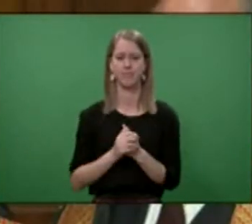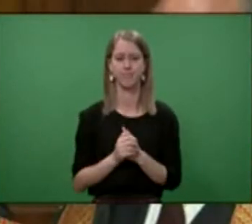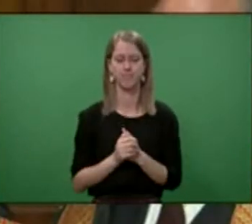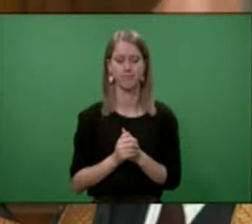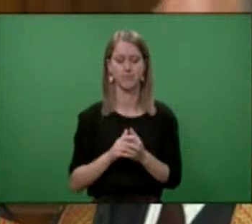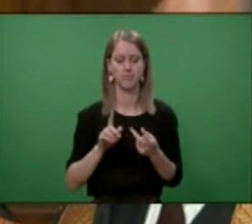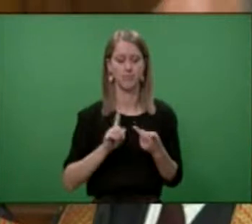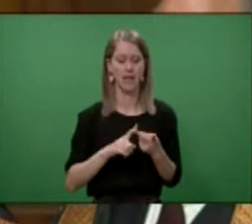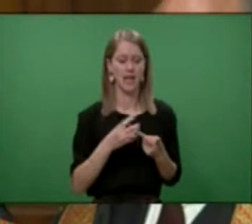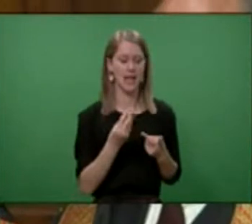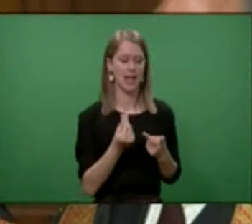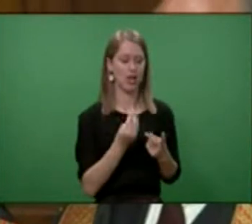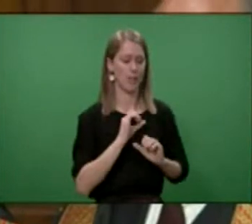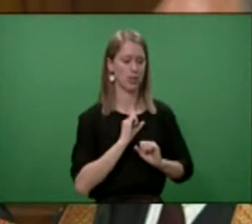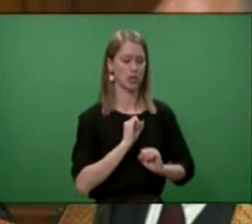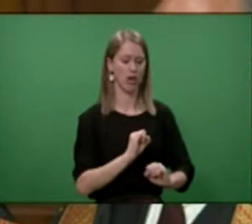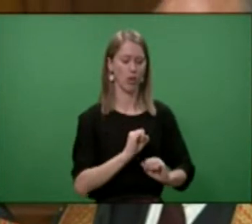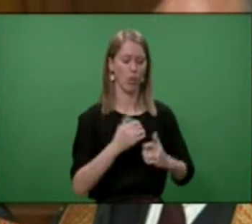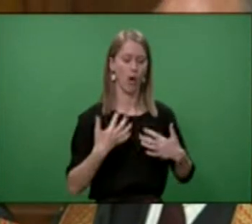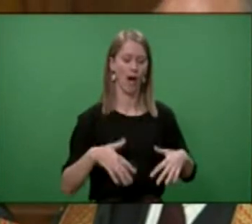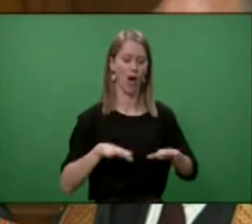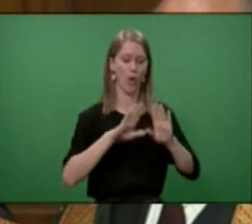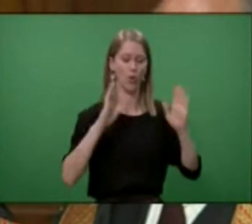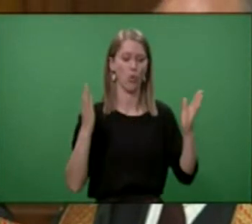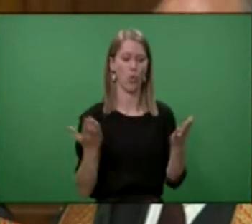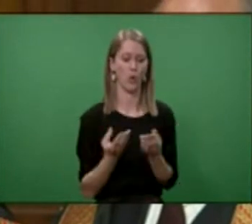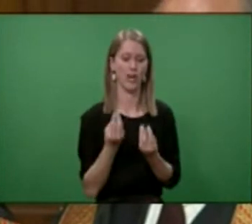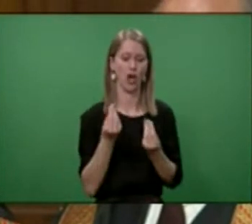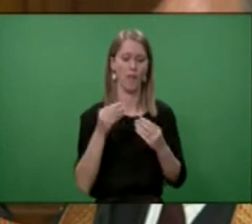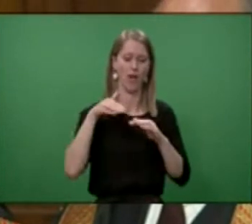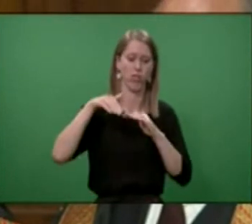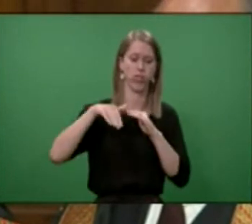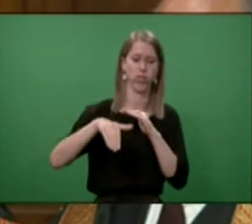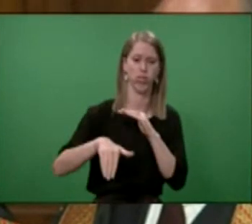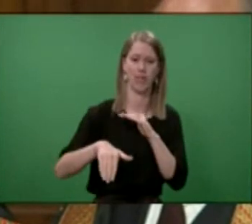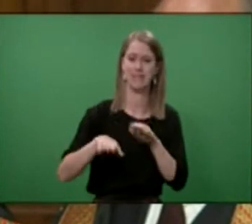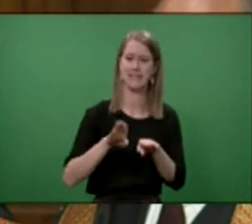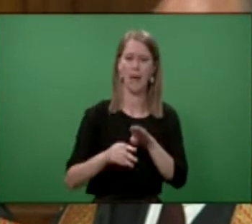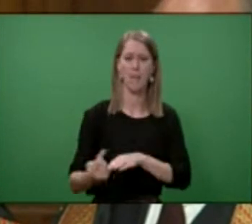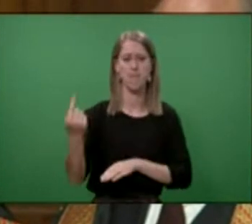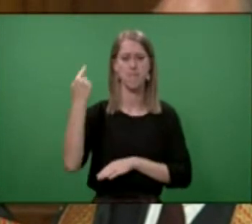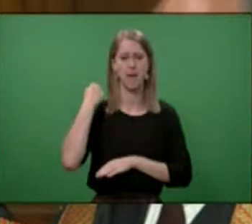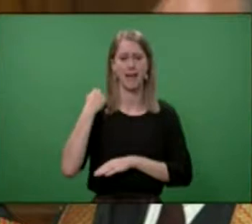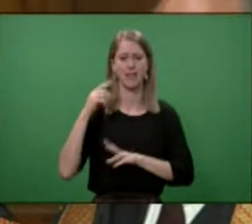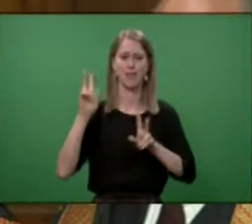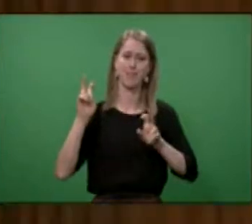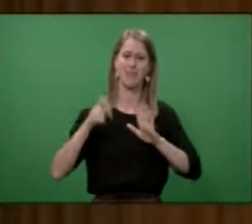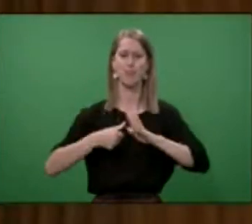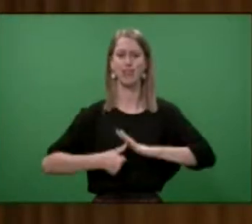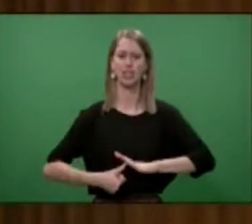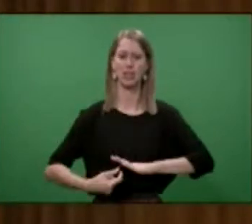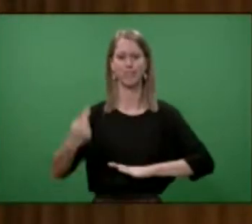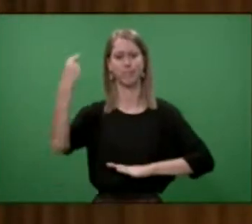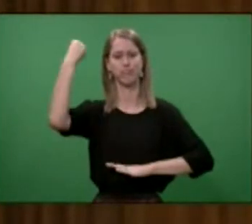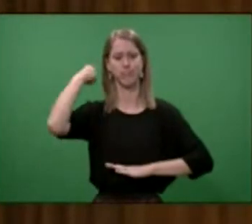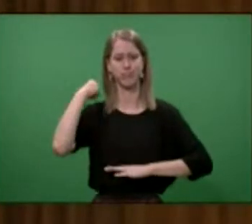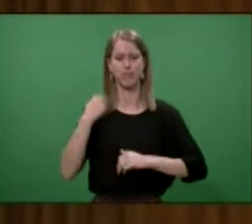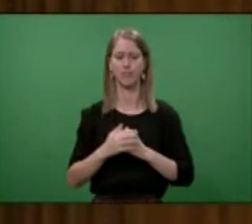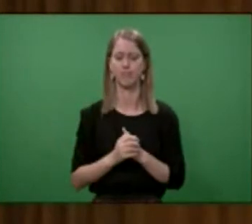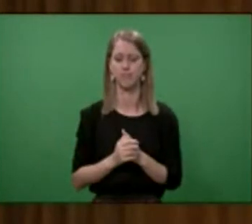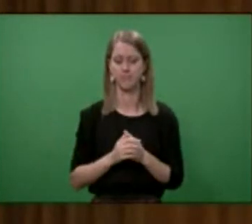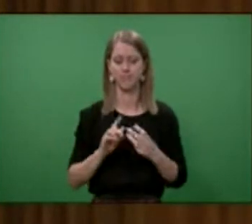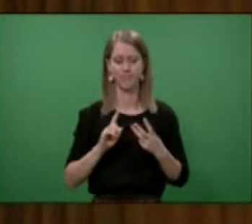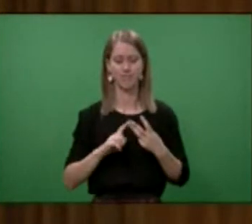shock represents the largest global downturn since the Great Depression. The health risk posed by the